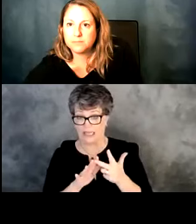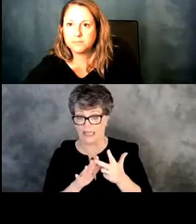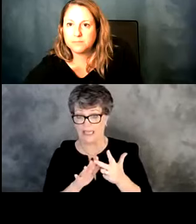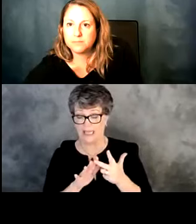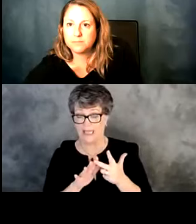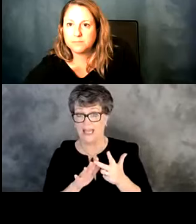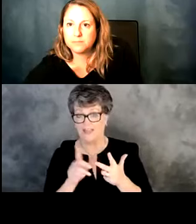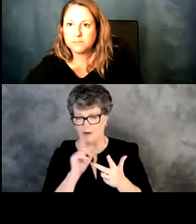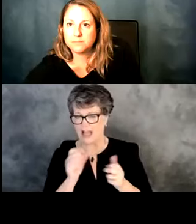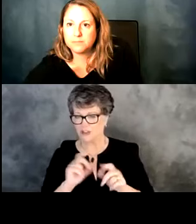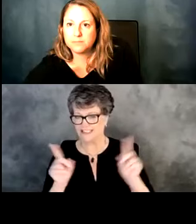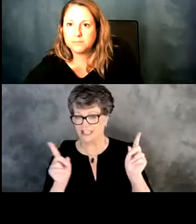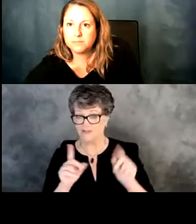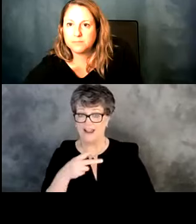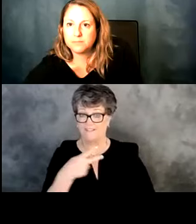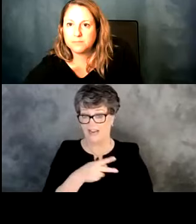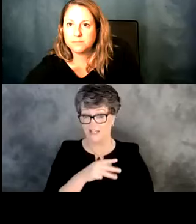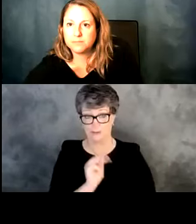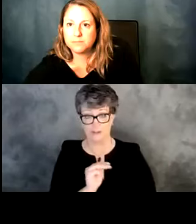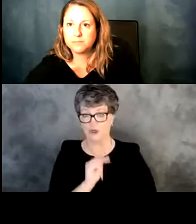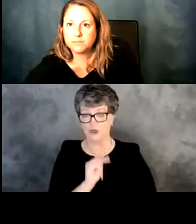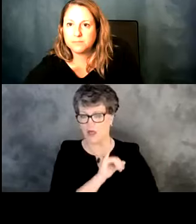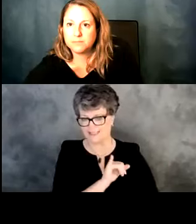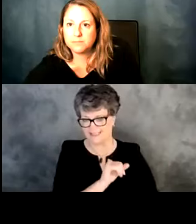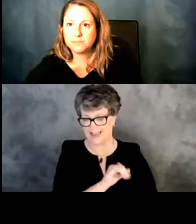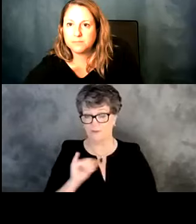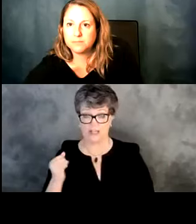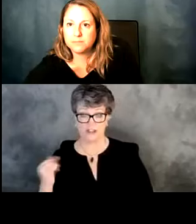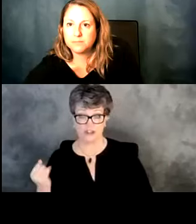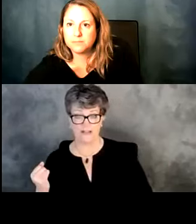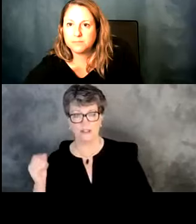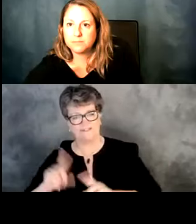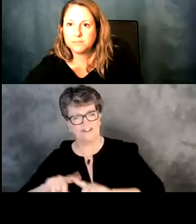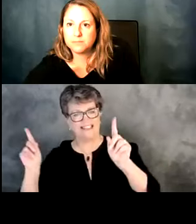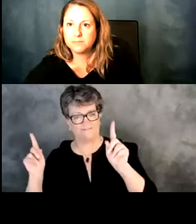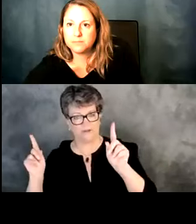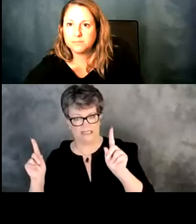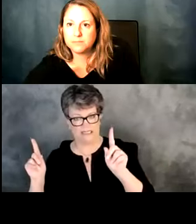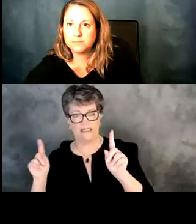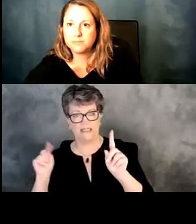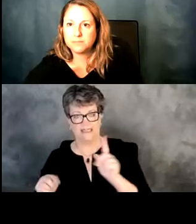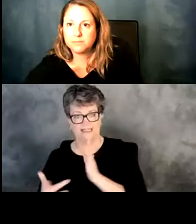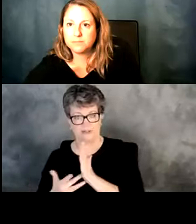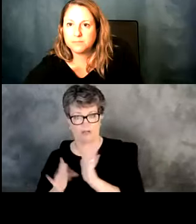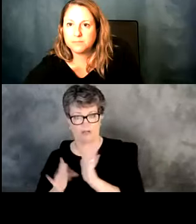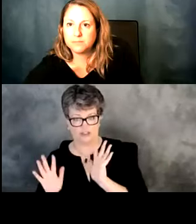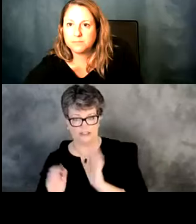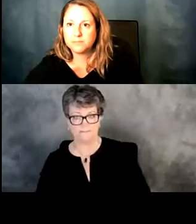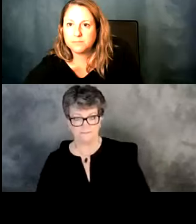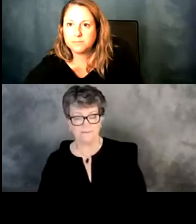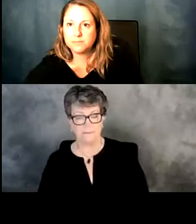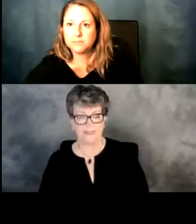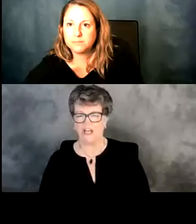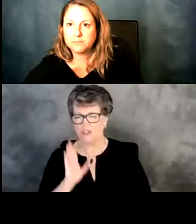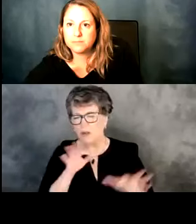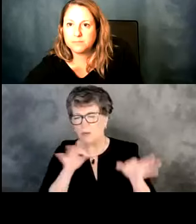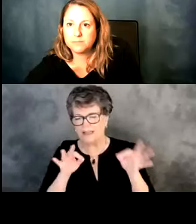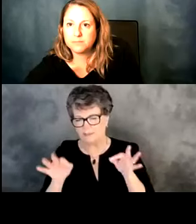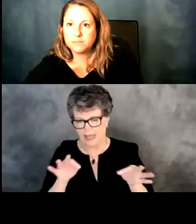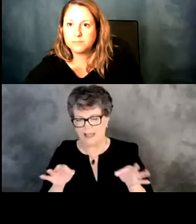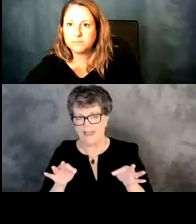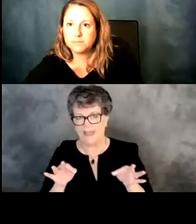are actually different. Pfizer and Moderna are the same. Johnson & Johnson uses a different technology. And so we'll explain that, just